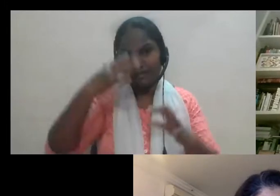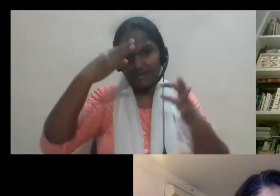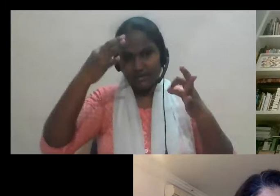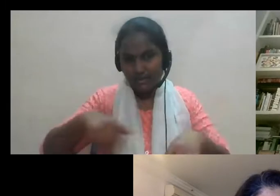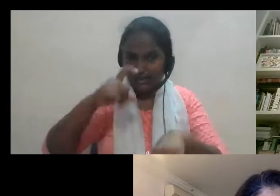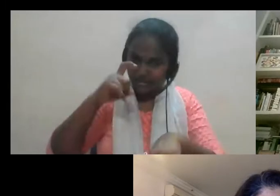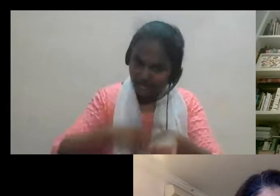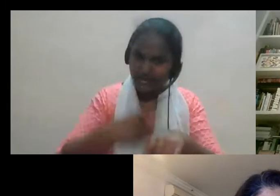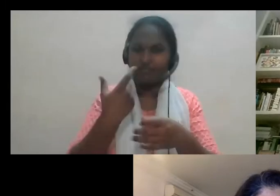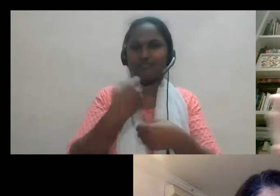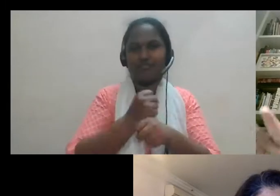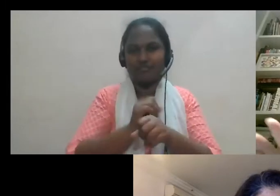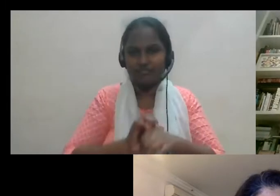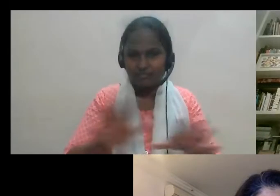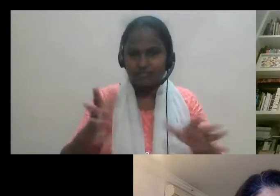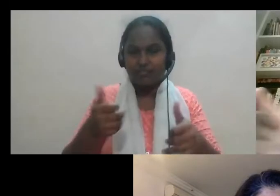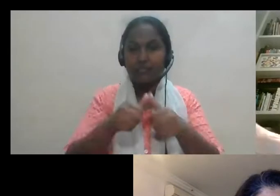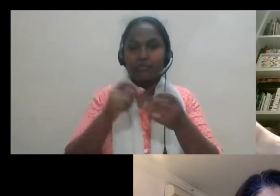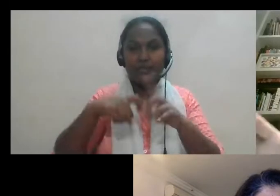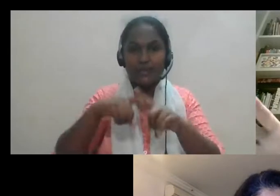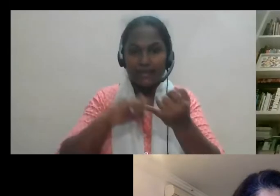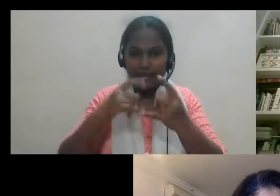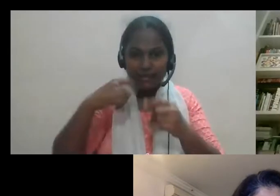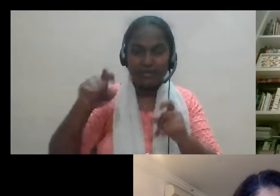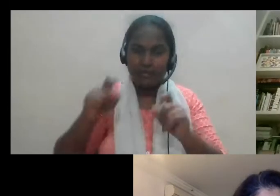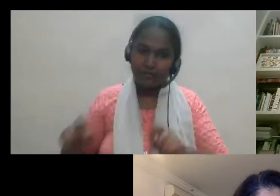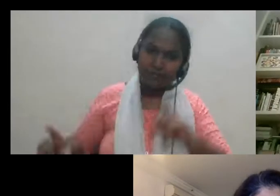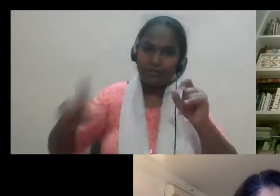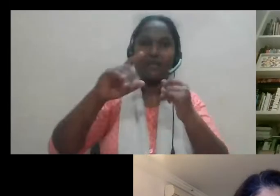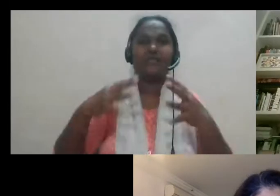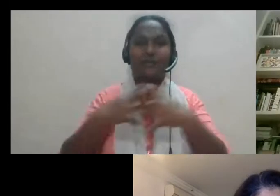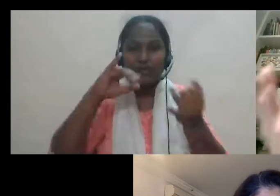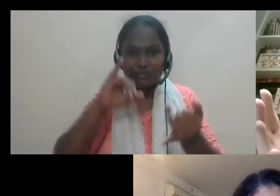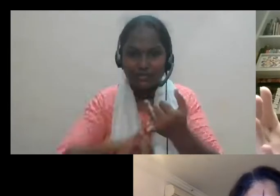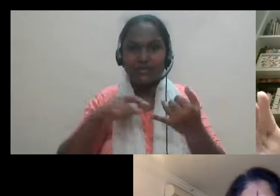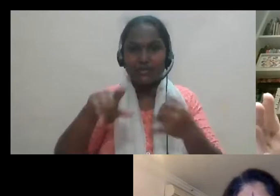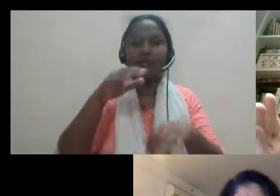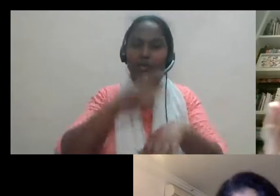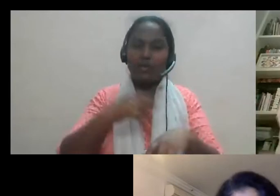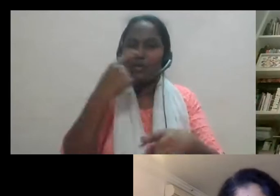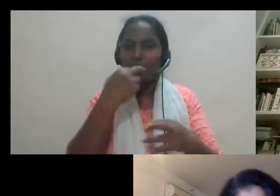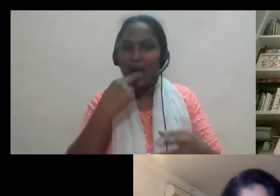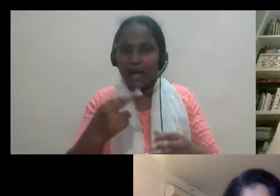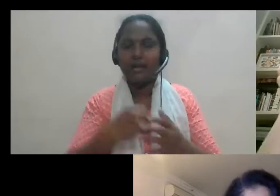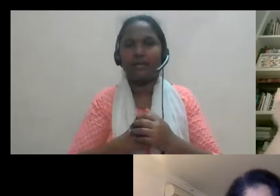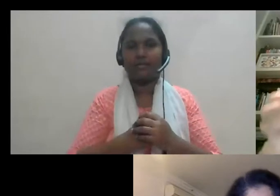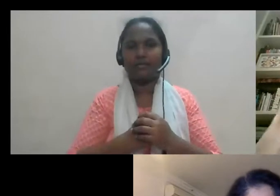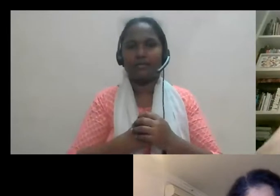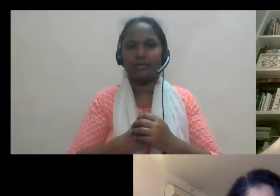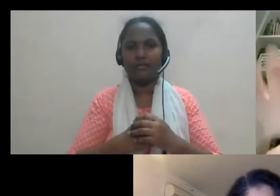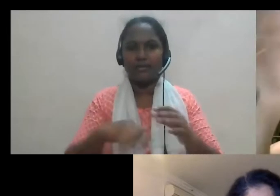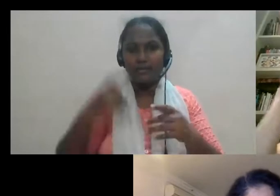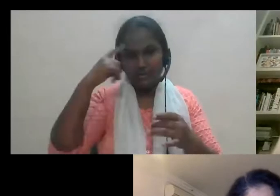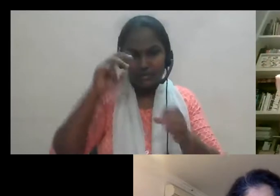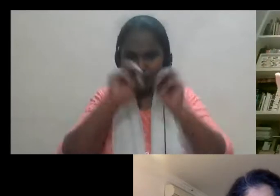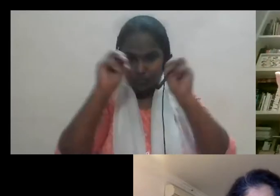time to create an archive of the present in our website to say, okay, this is who we are mm-hmm. as a museum that